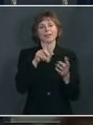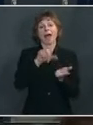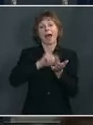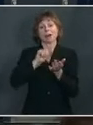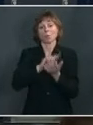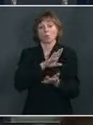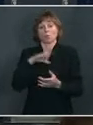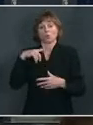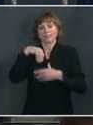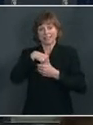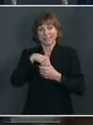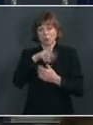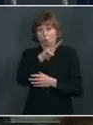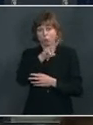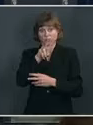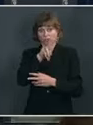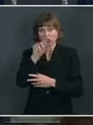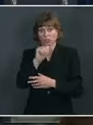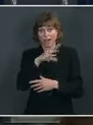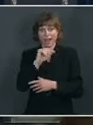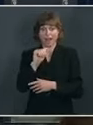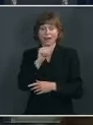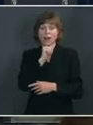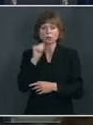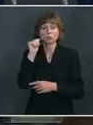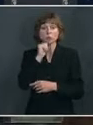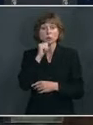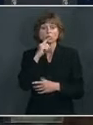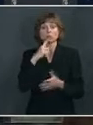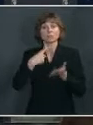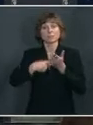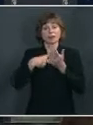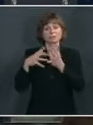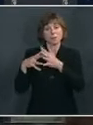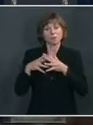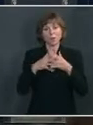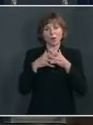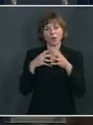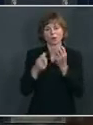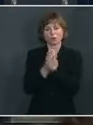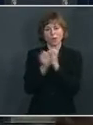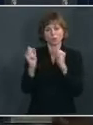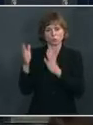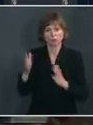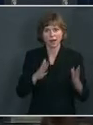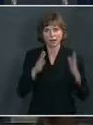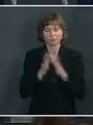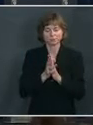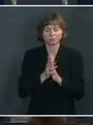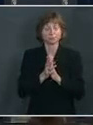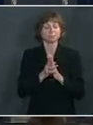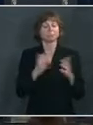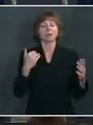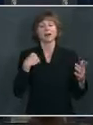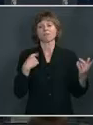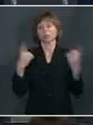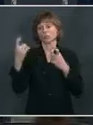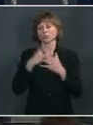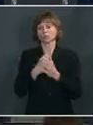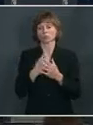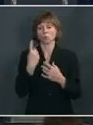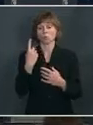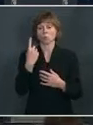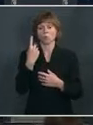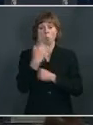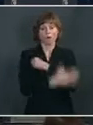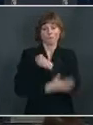Arizona to discuss the American Rescue Plan. So with that, go ahead. Thanks, Jen. I've got two, one foreign, one domestic.